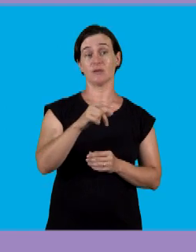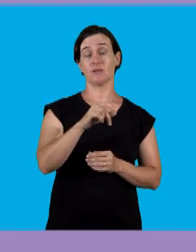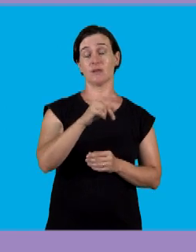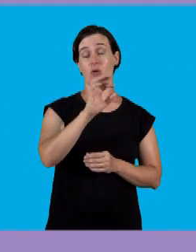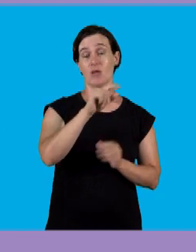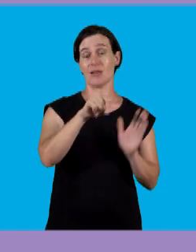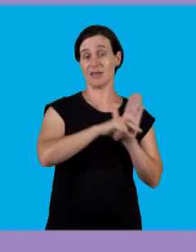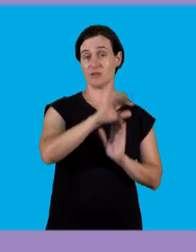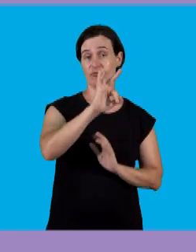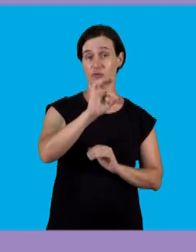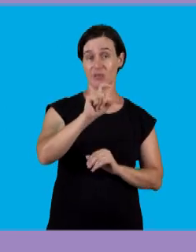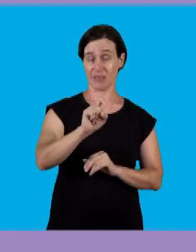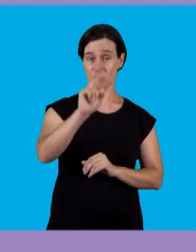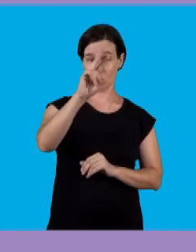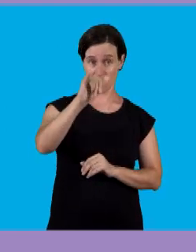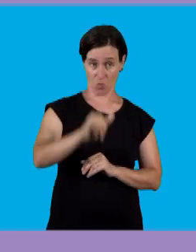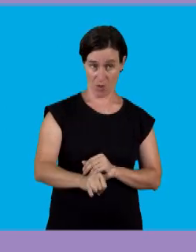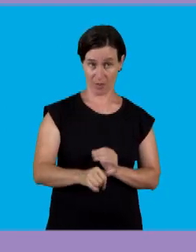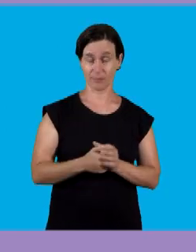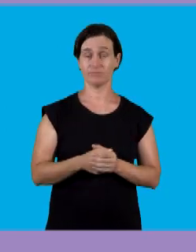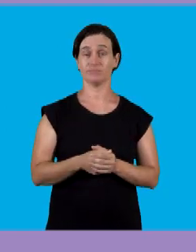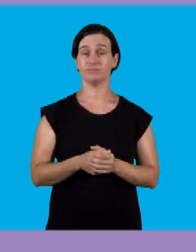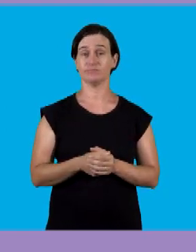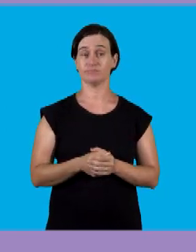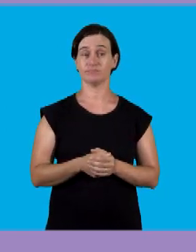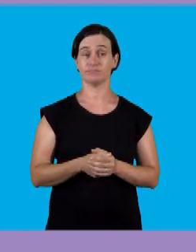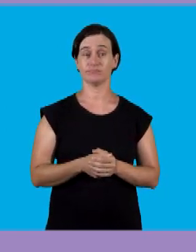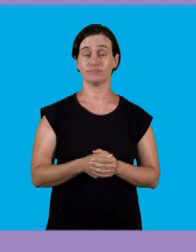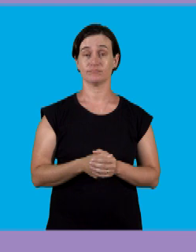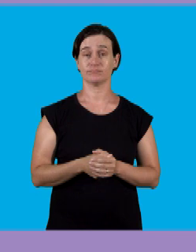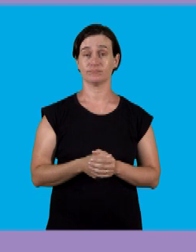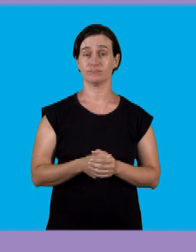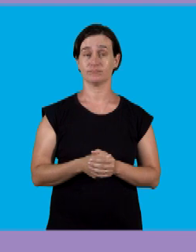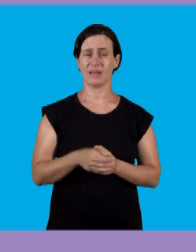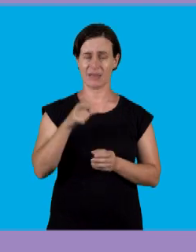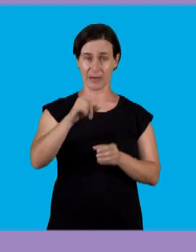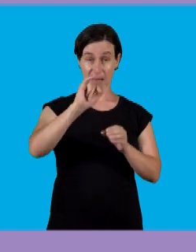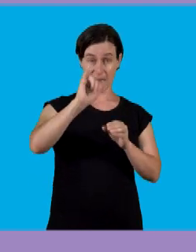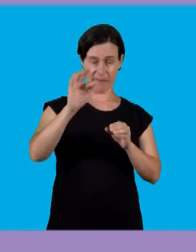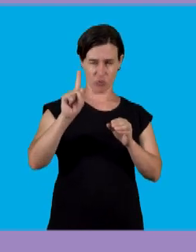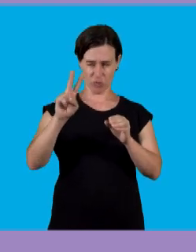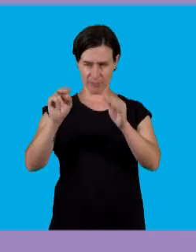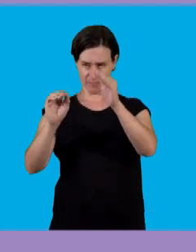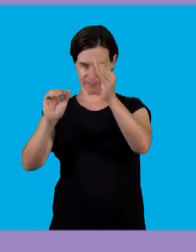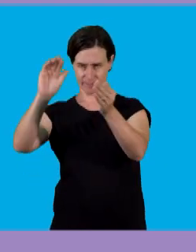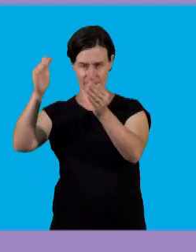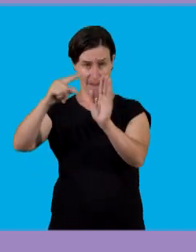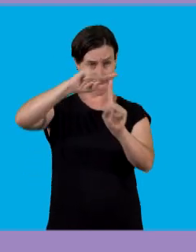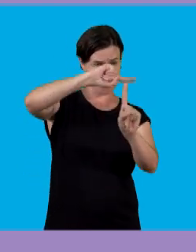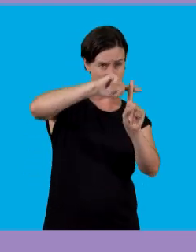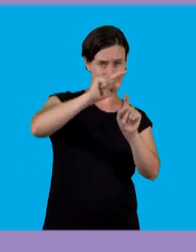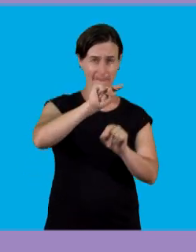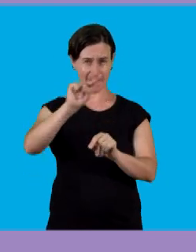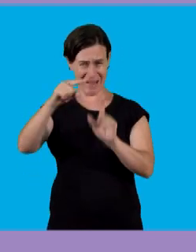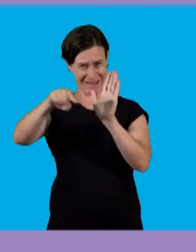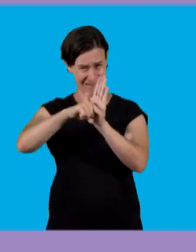y. And remember, here we are adding a negative number, and adding a negative number is